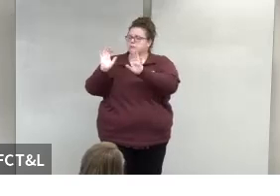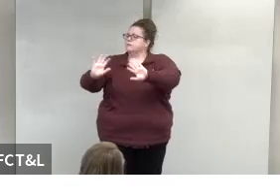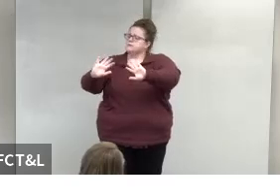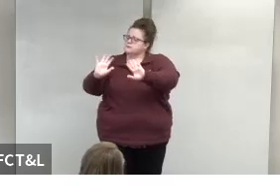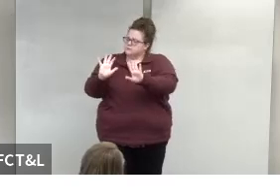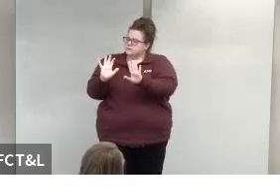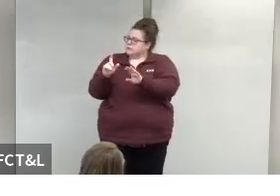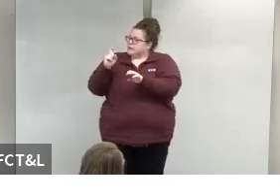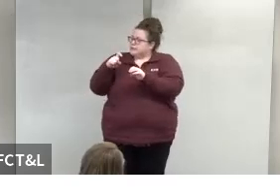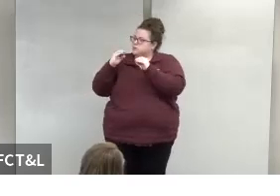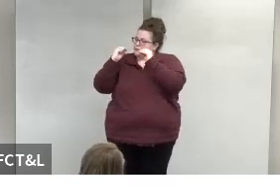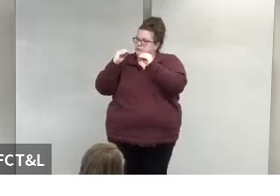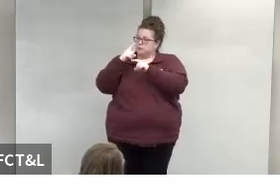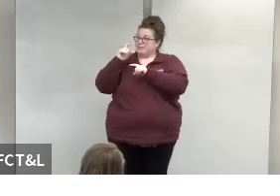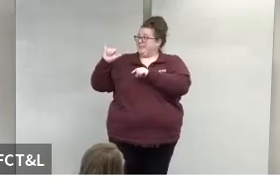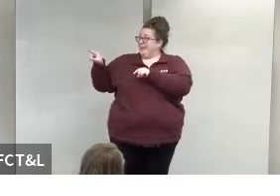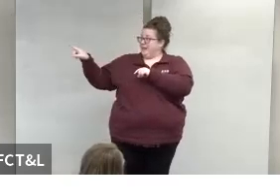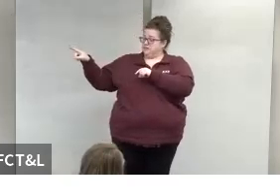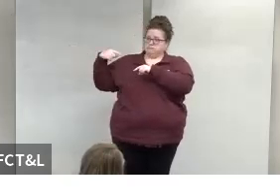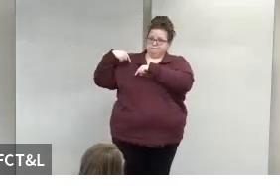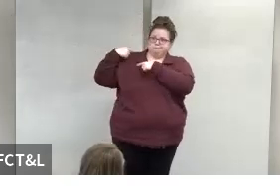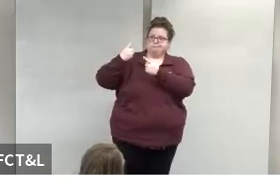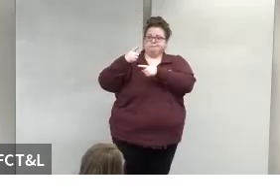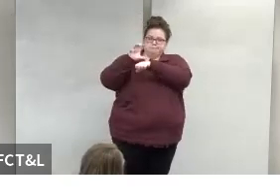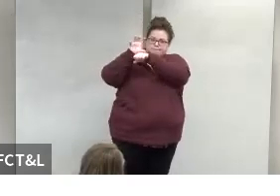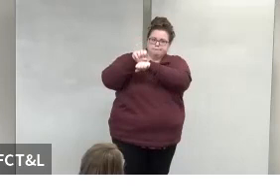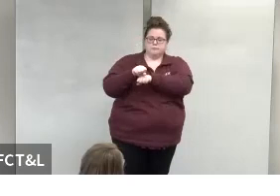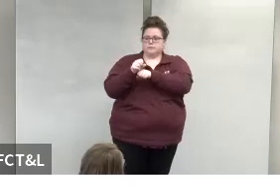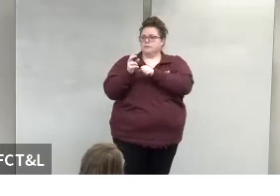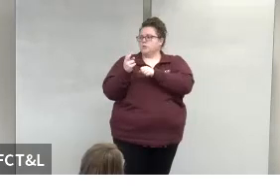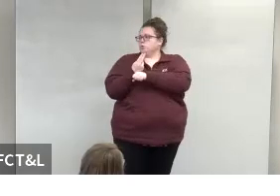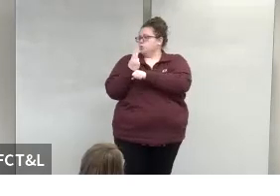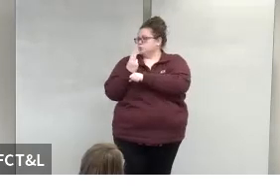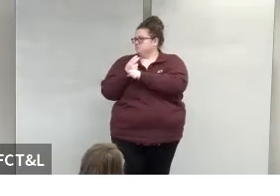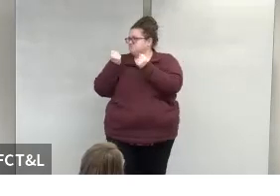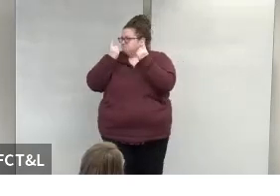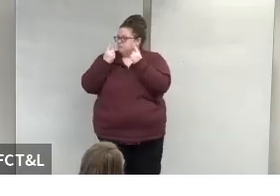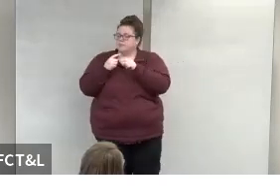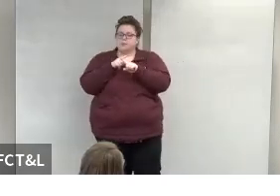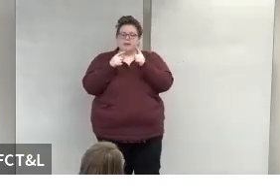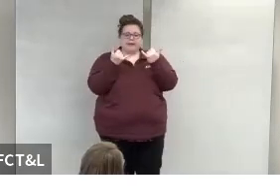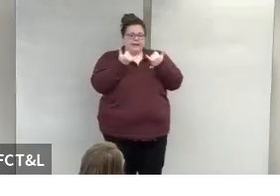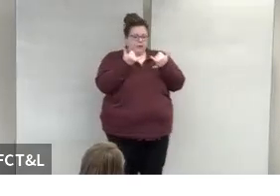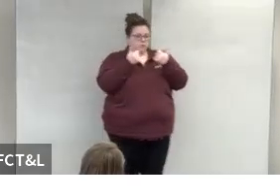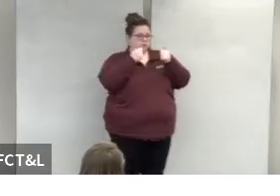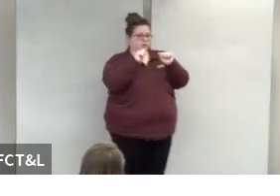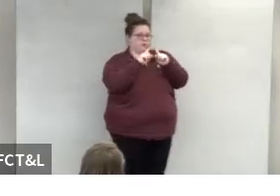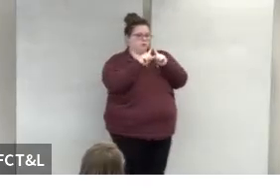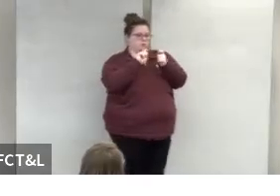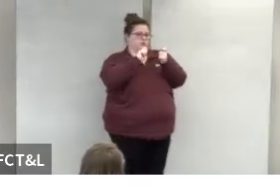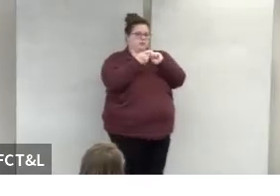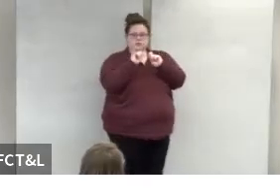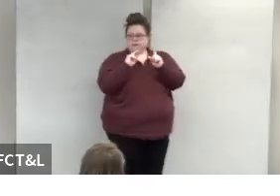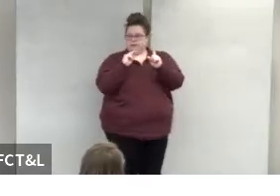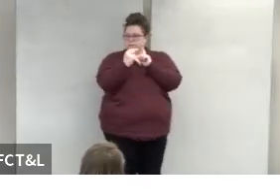aware of these will use it directly to me, and I'm okay. I let it go because it's just, I know it's a habit on their part and they haven't